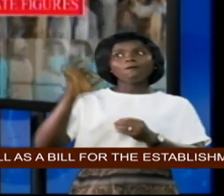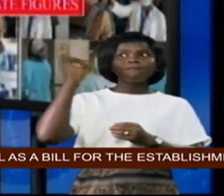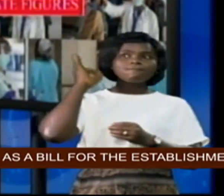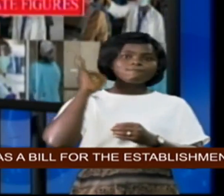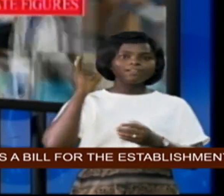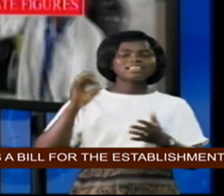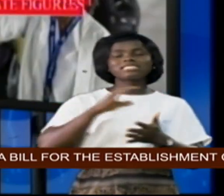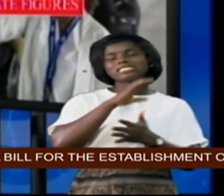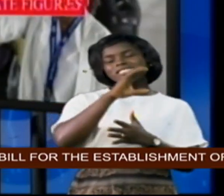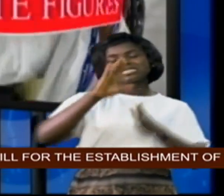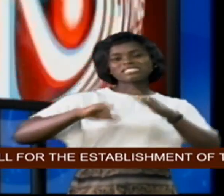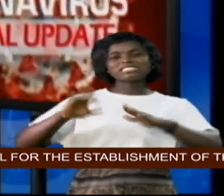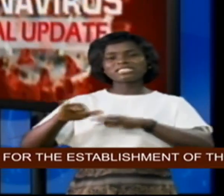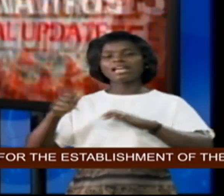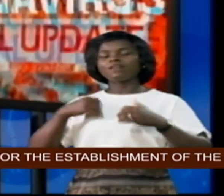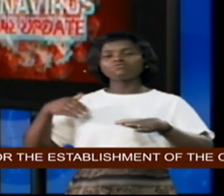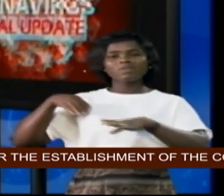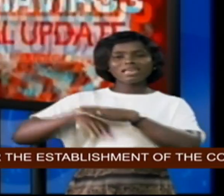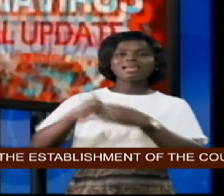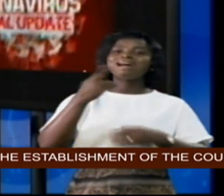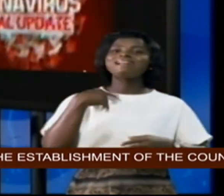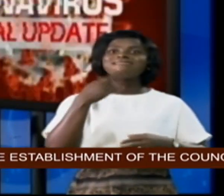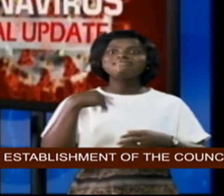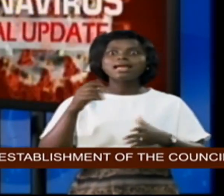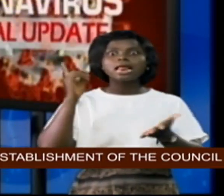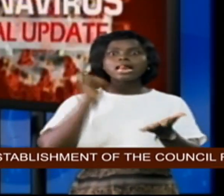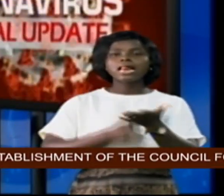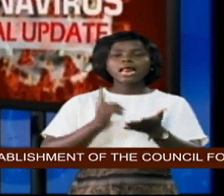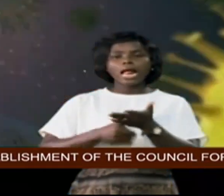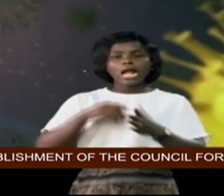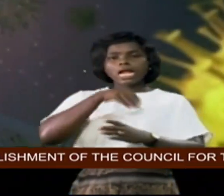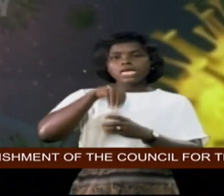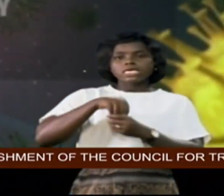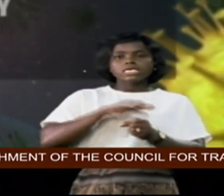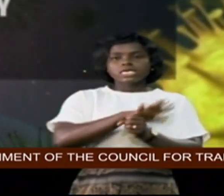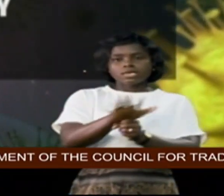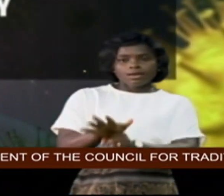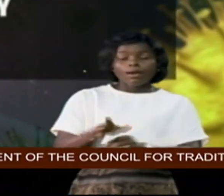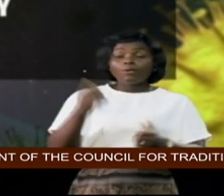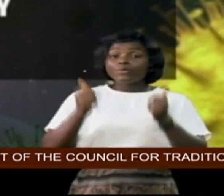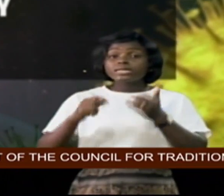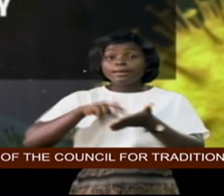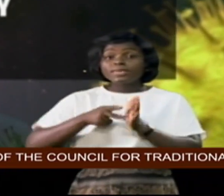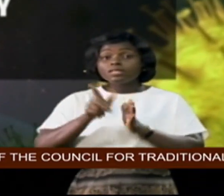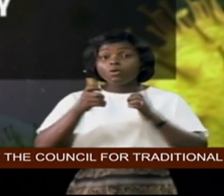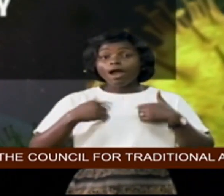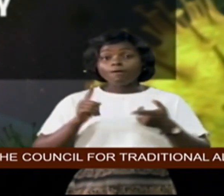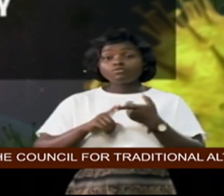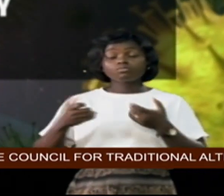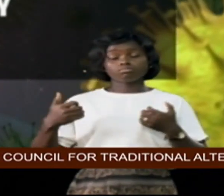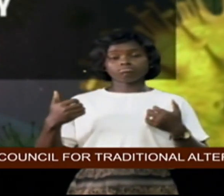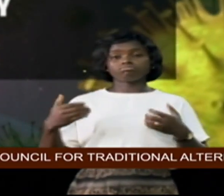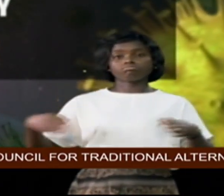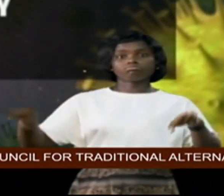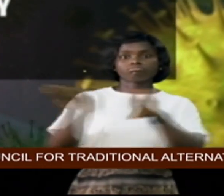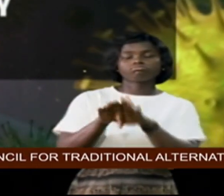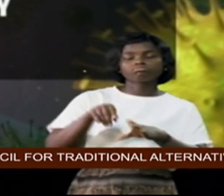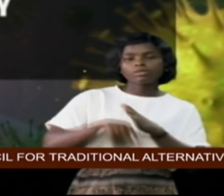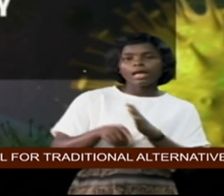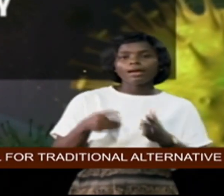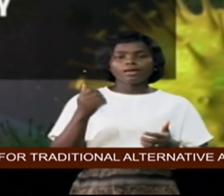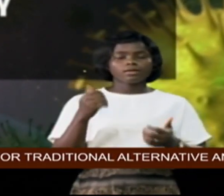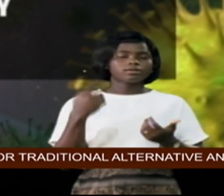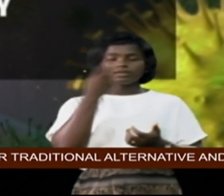to enter red alert status amid the coronavirus pandemic, which means they will have to impose curfews. Spokesman